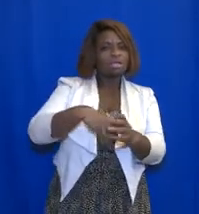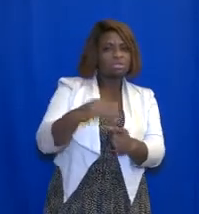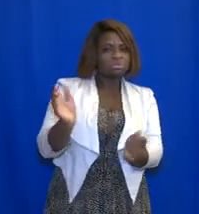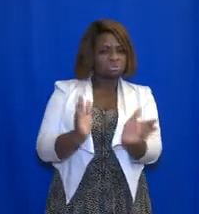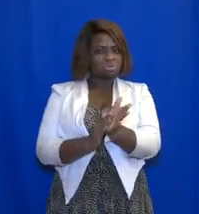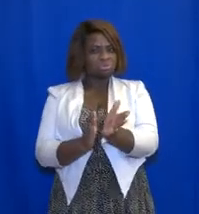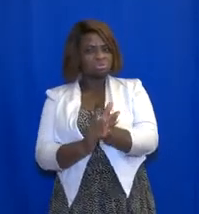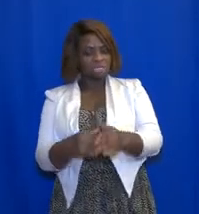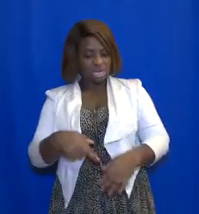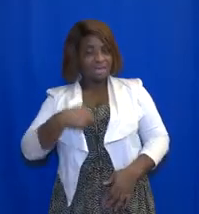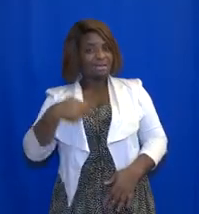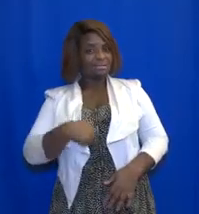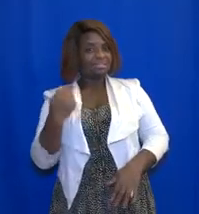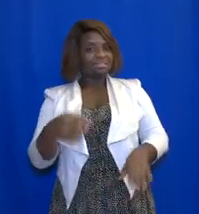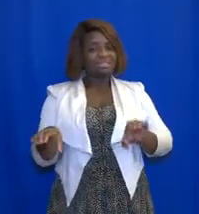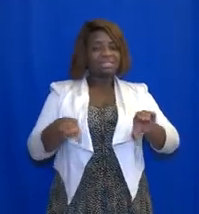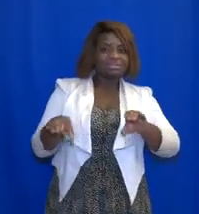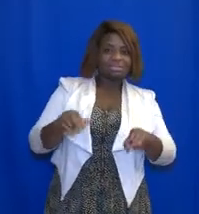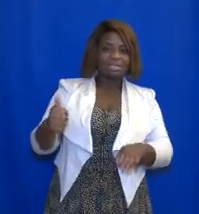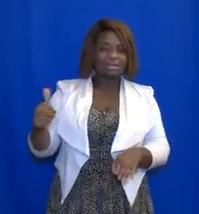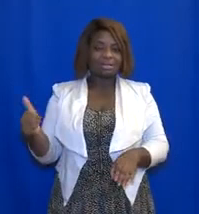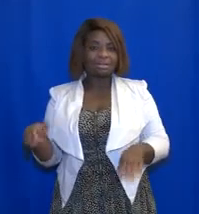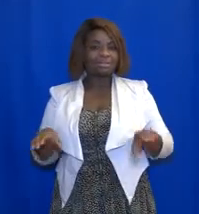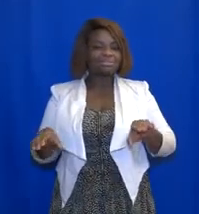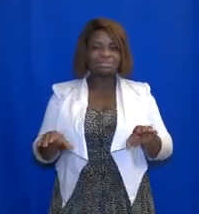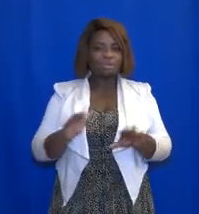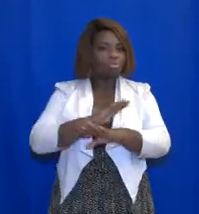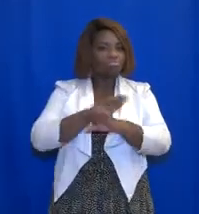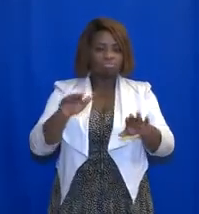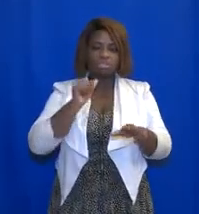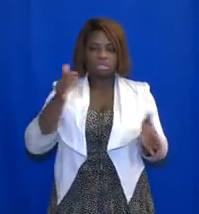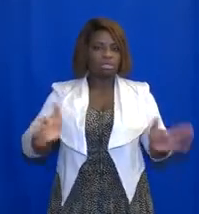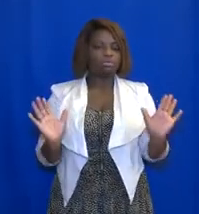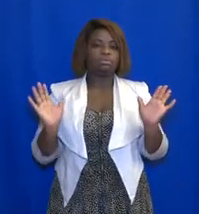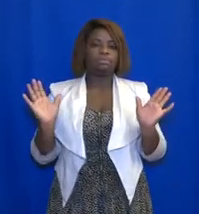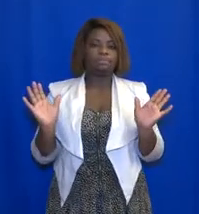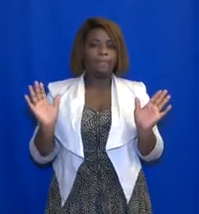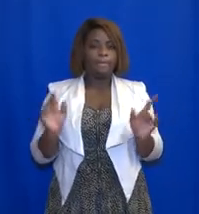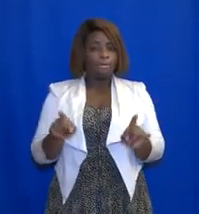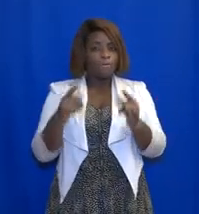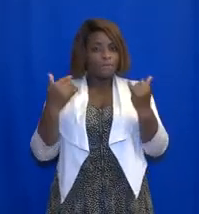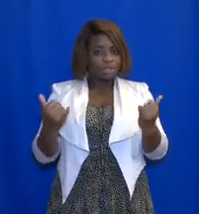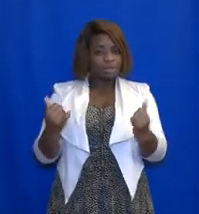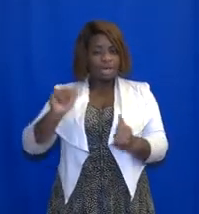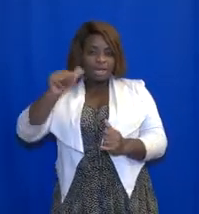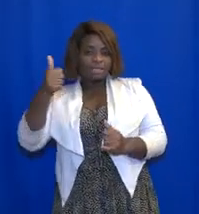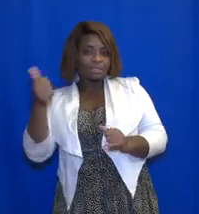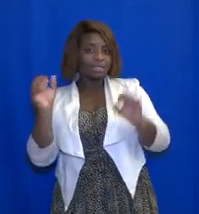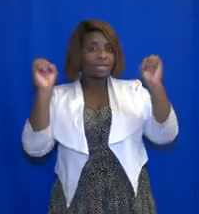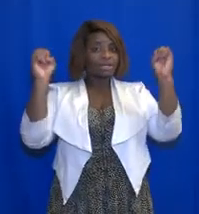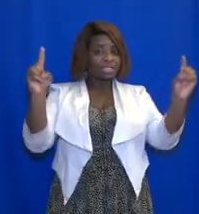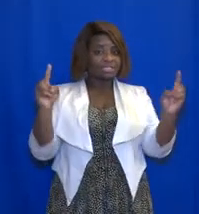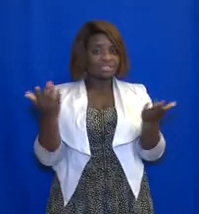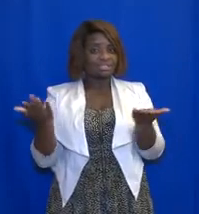premises for religious and other activities will not be allowed. as is the case for the other educational